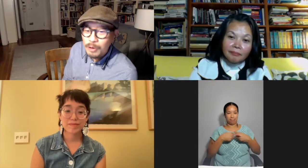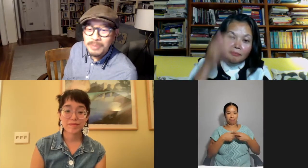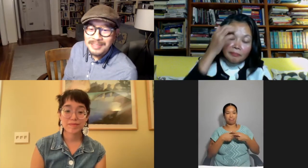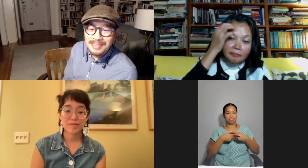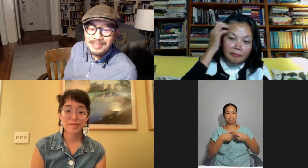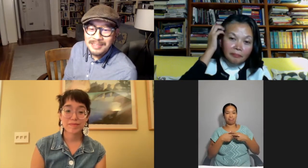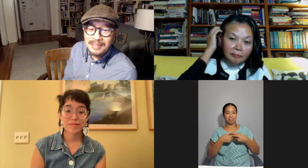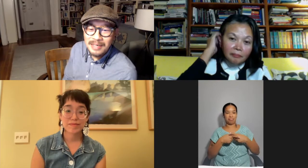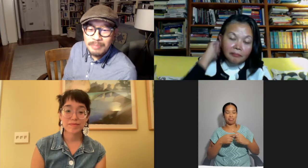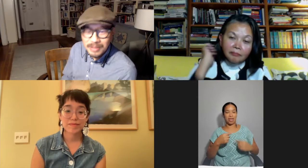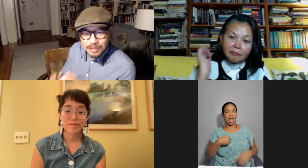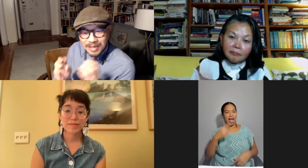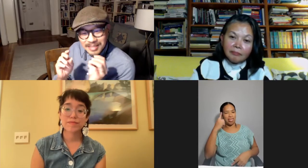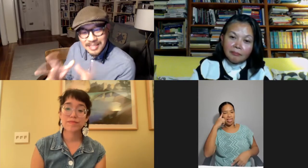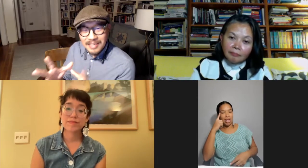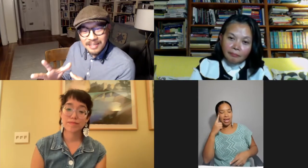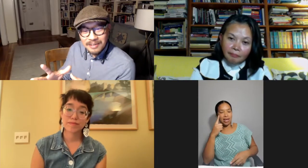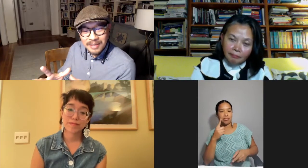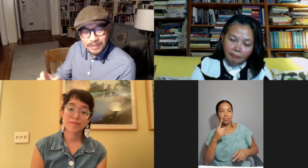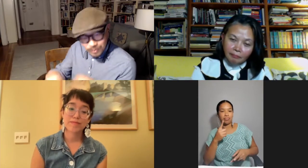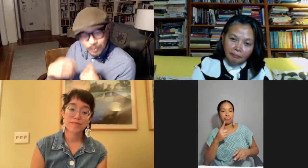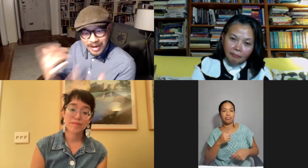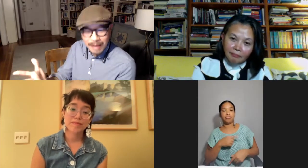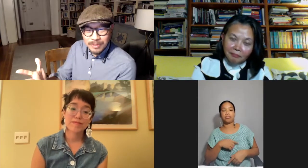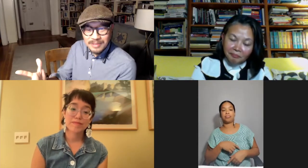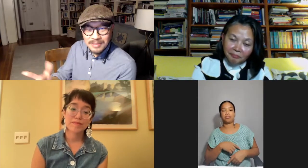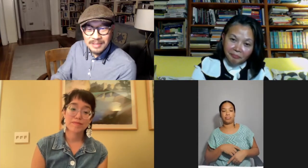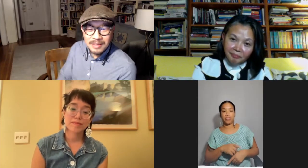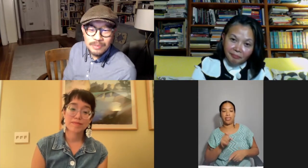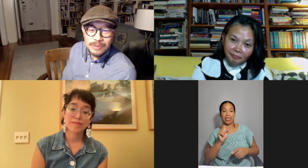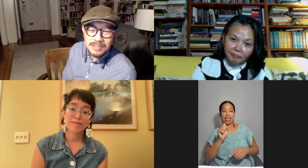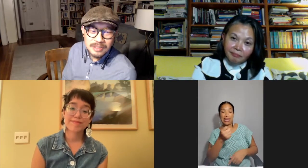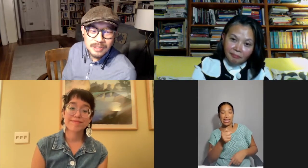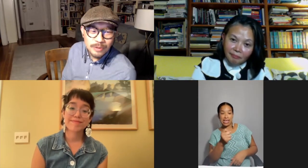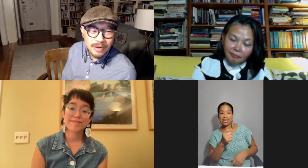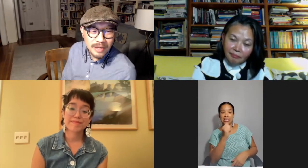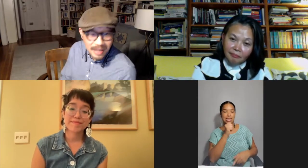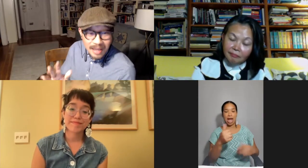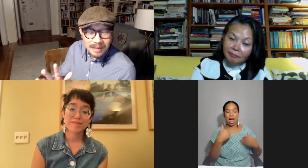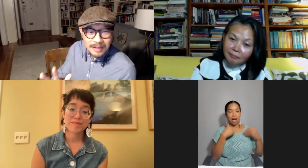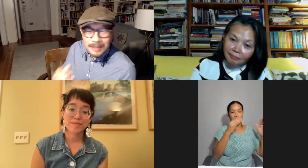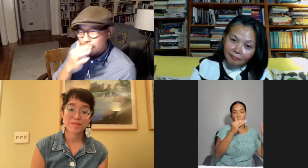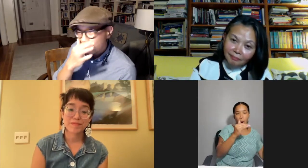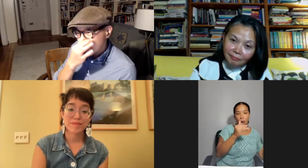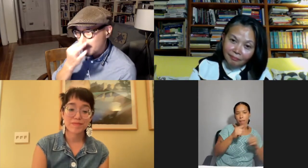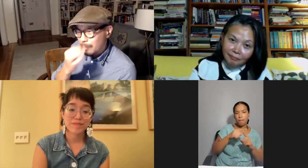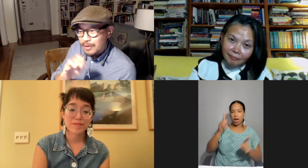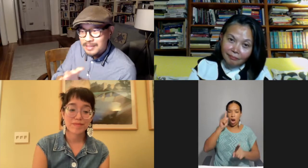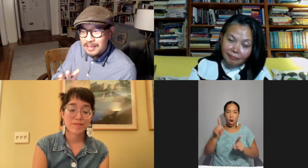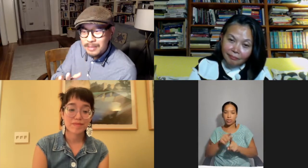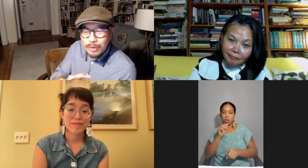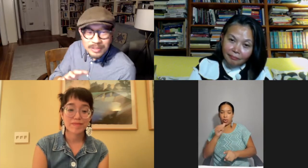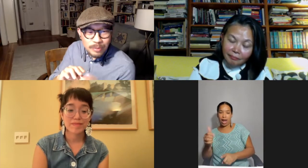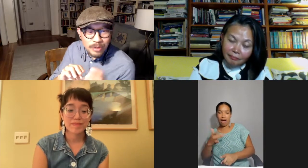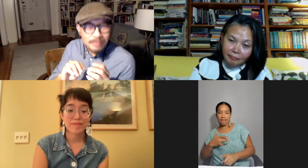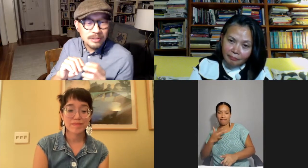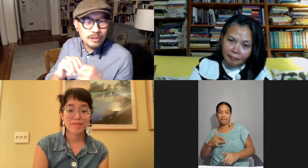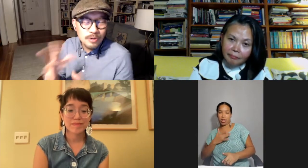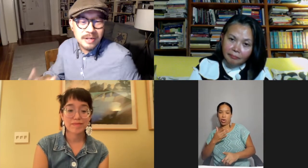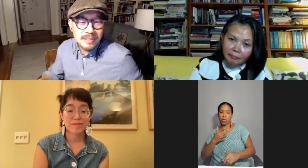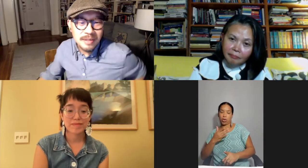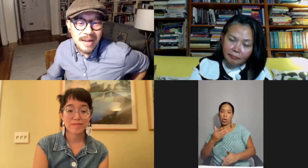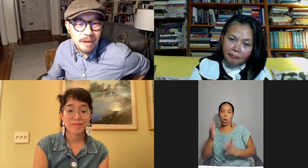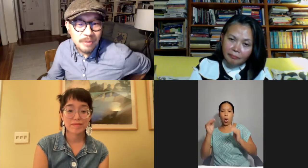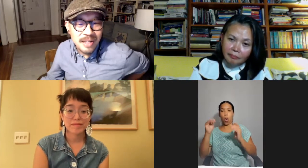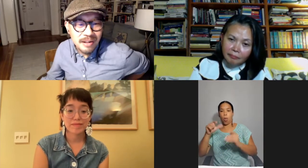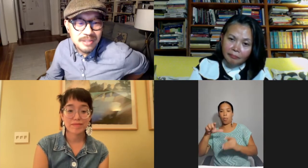or hopelessness, but to try to see clearly what happens. So again, the book is a book about